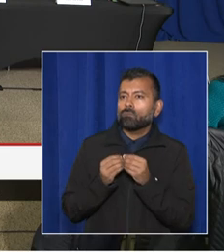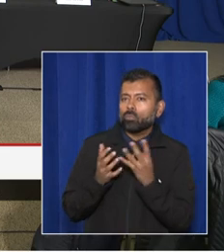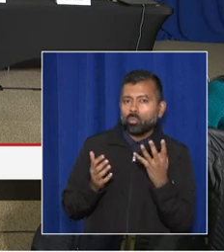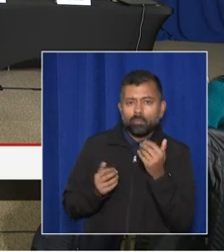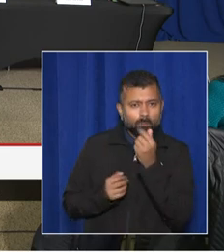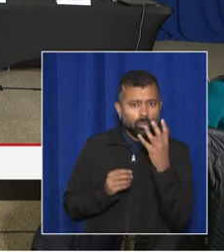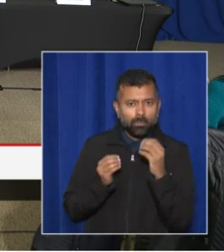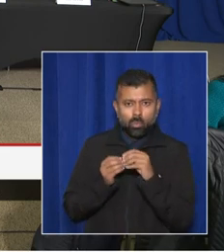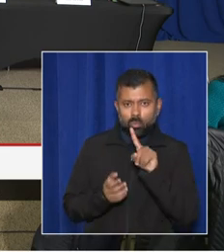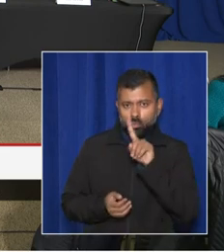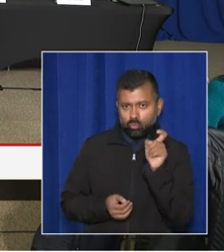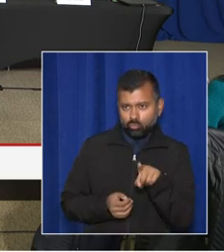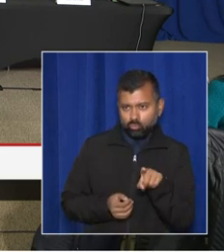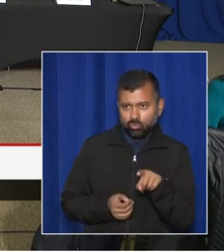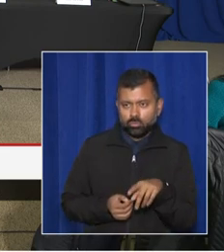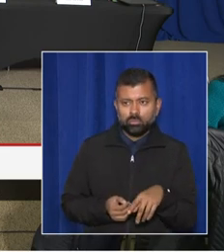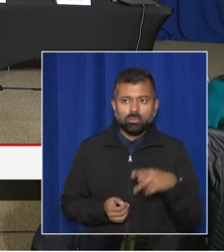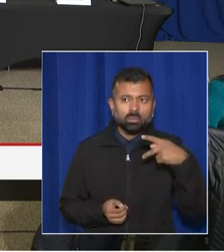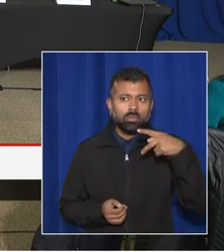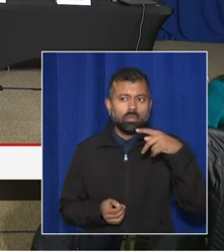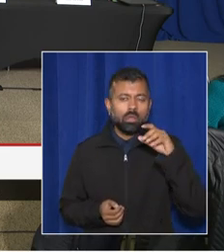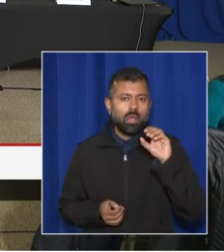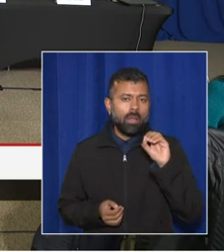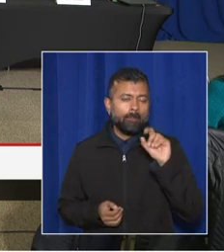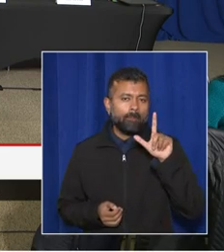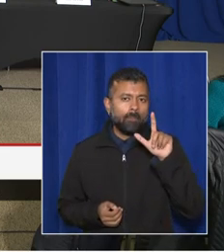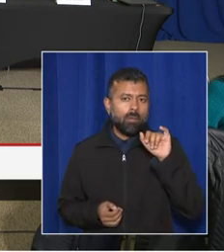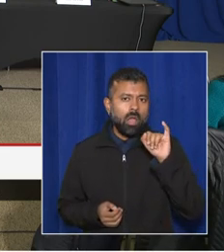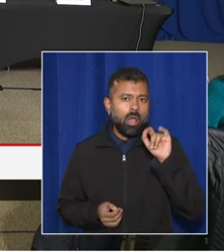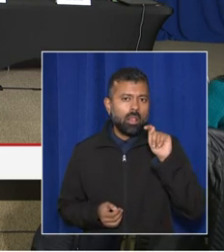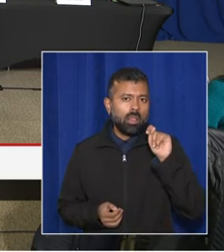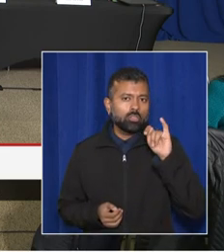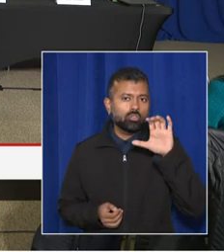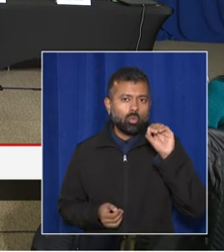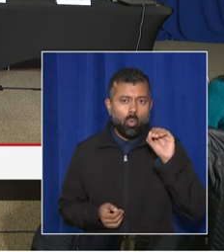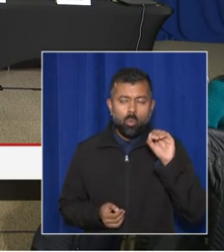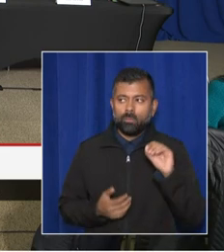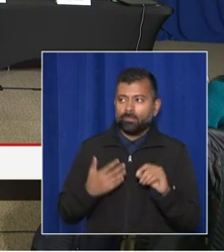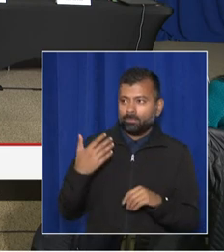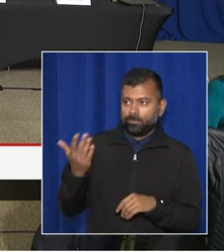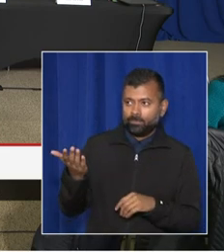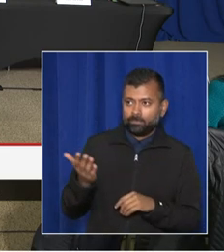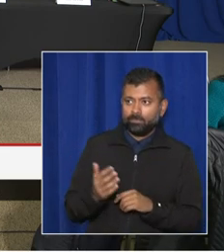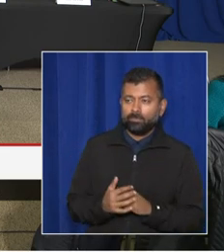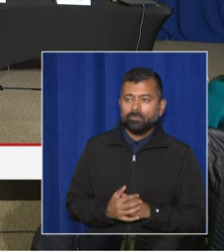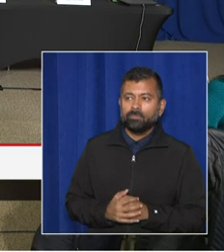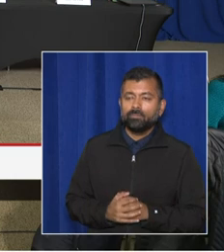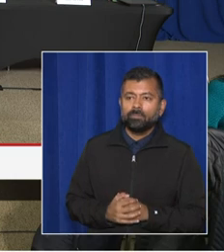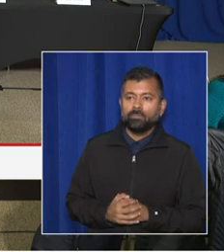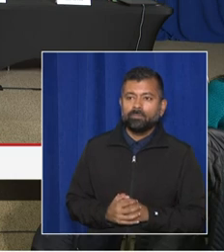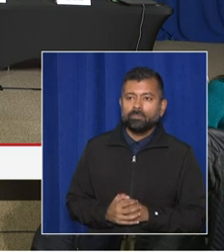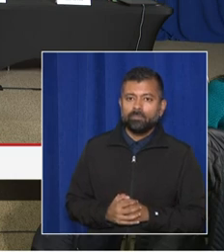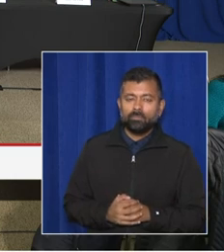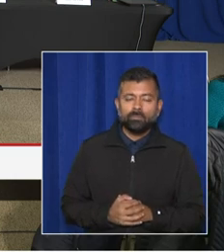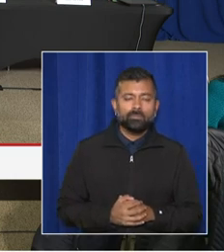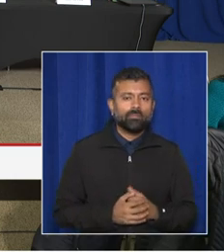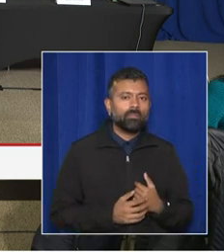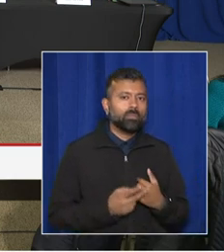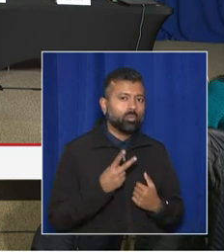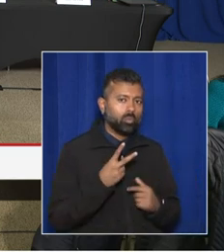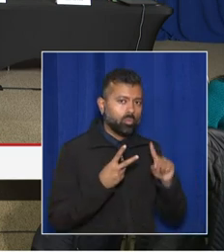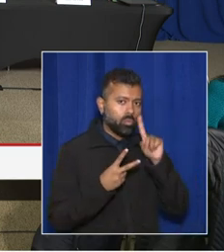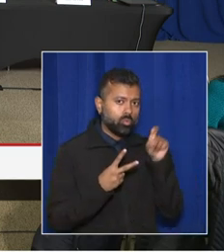Politico. I have two questions, one about the federal workforce and one about the Post reporting earlier this morning. You guys aren't alone in escalating